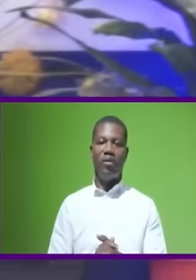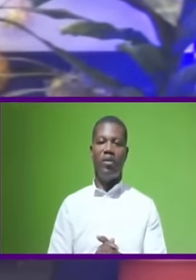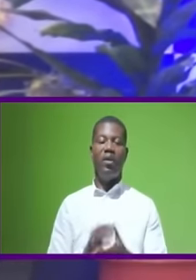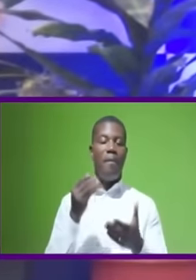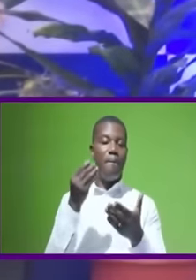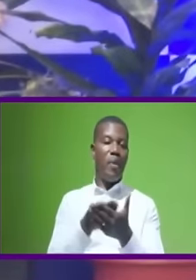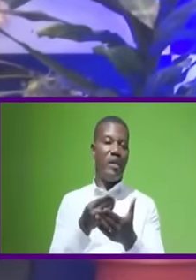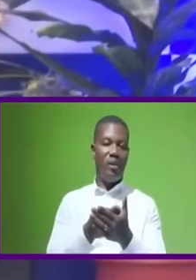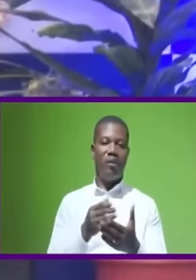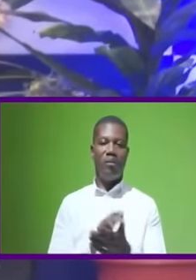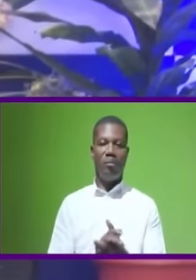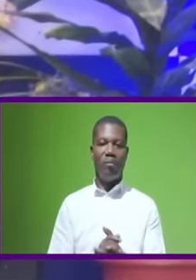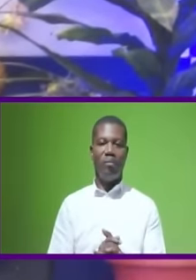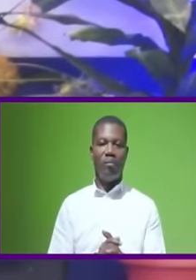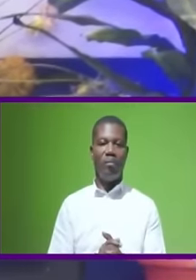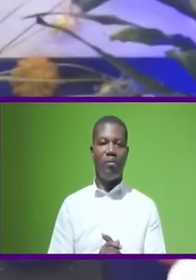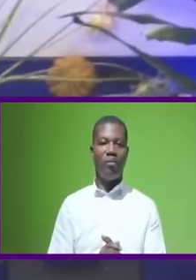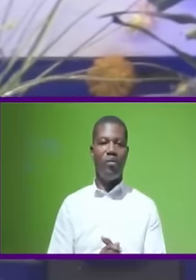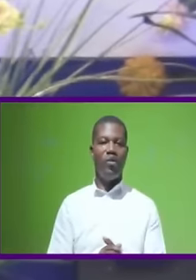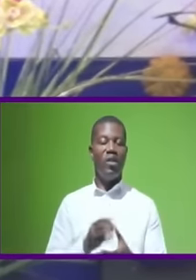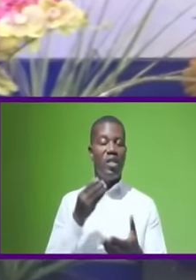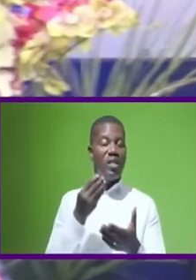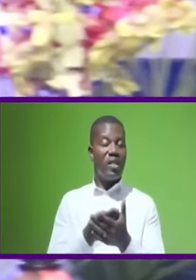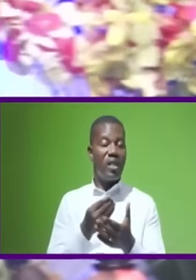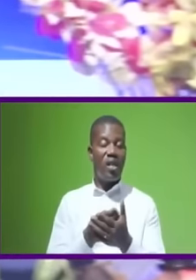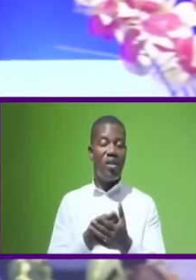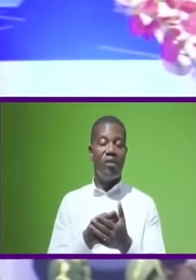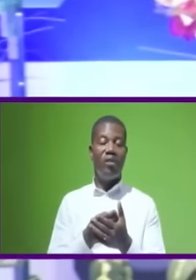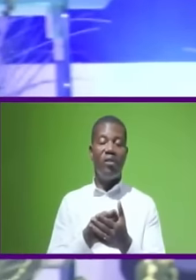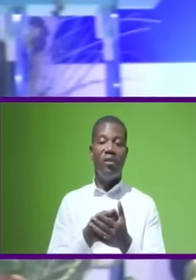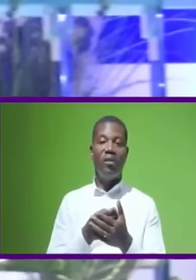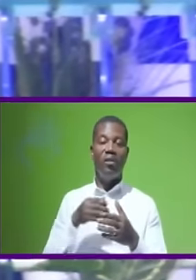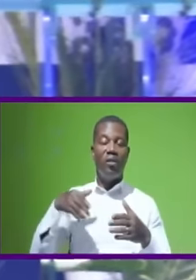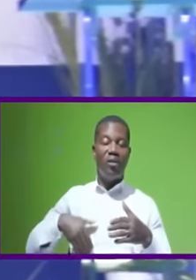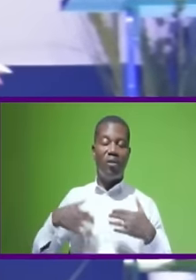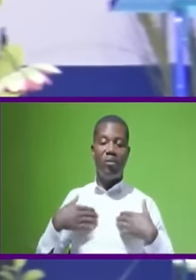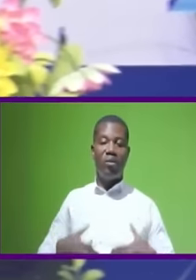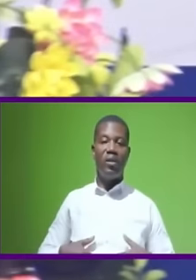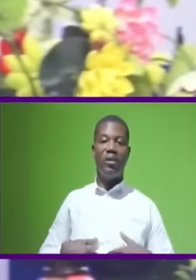Sika. I want to hear. Yari 2 year.